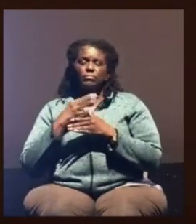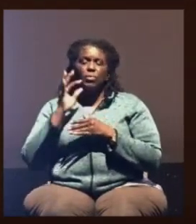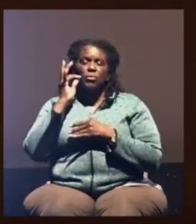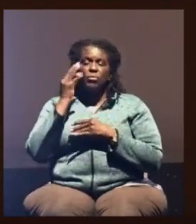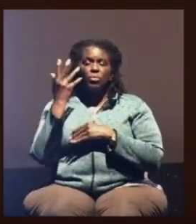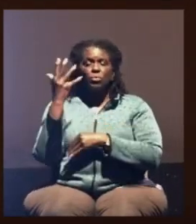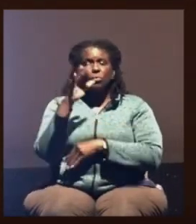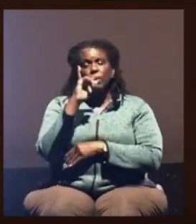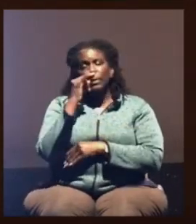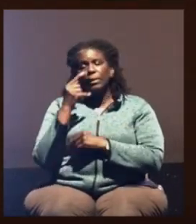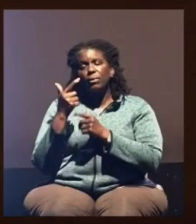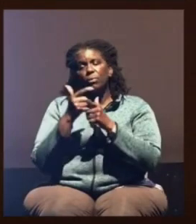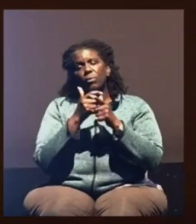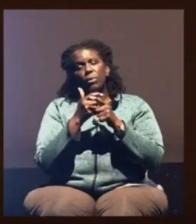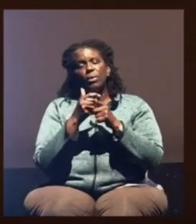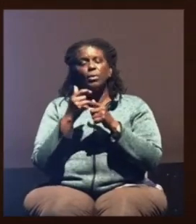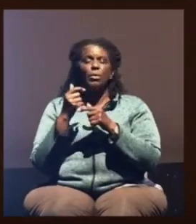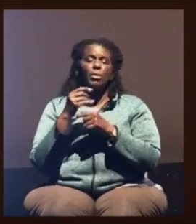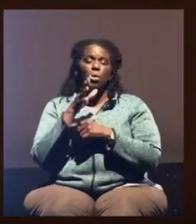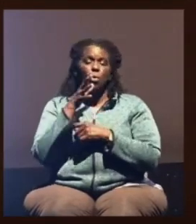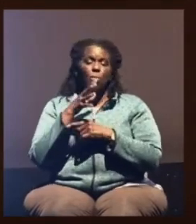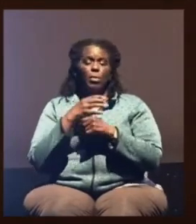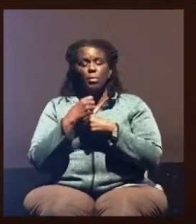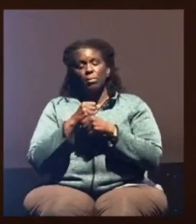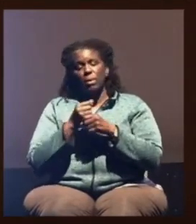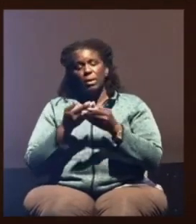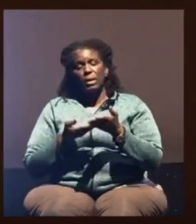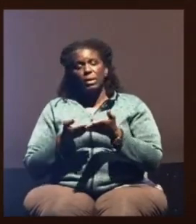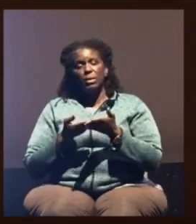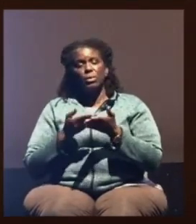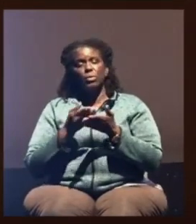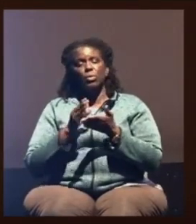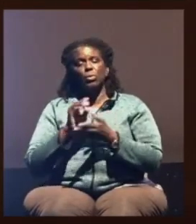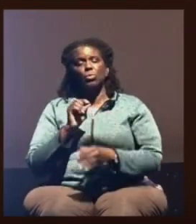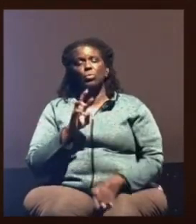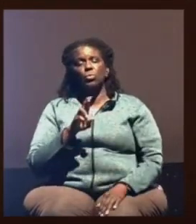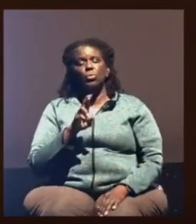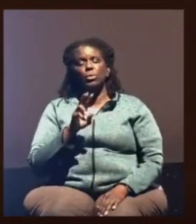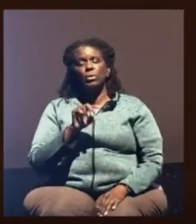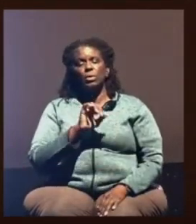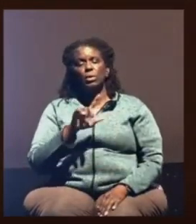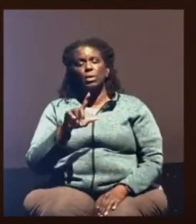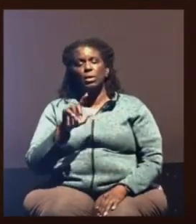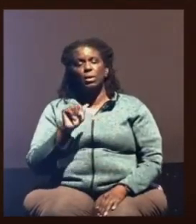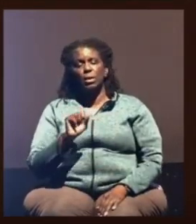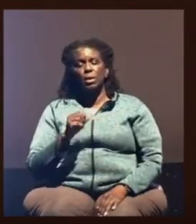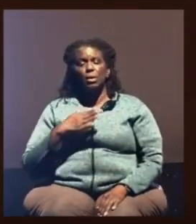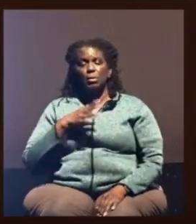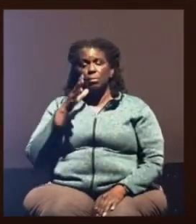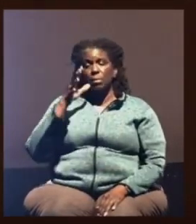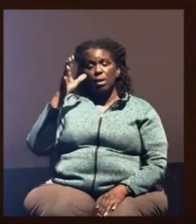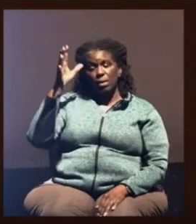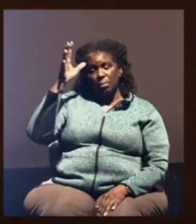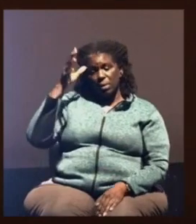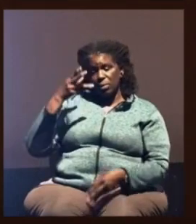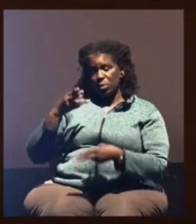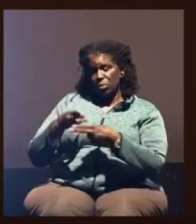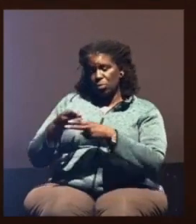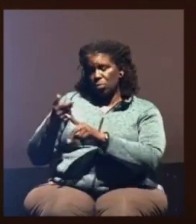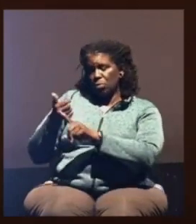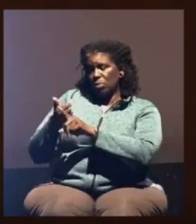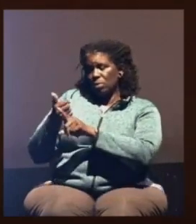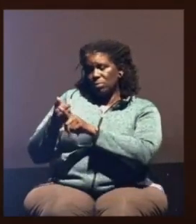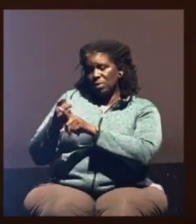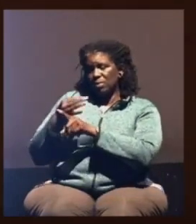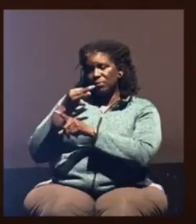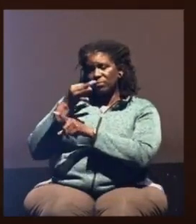running around, women making tortillas, and men tending to their fields. My parents identify as indigenous from the Zapotec